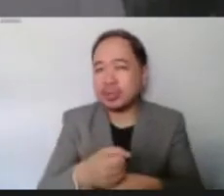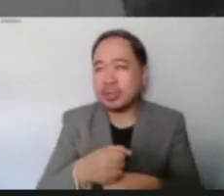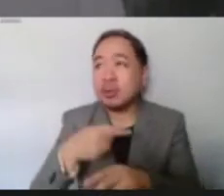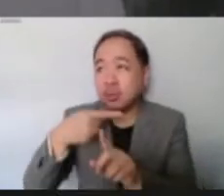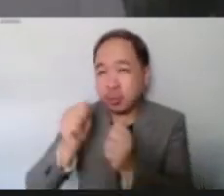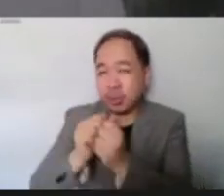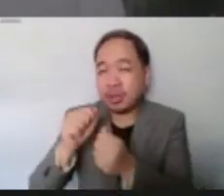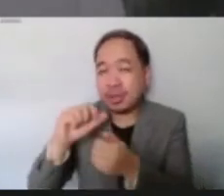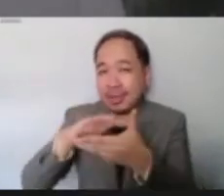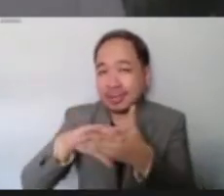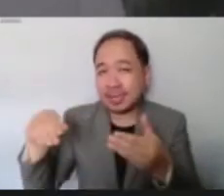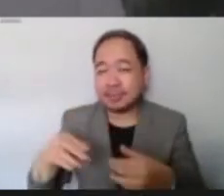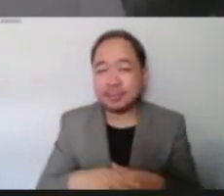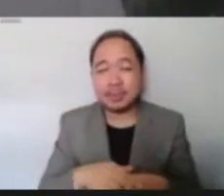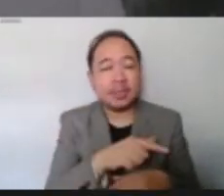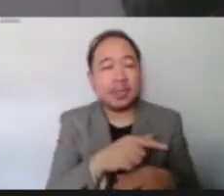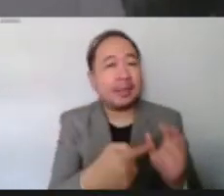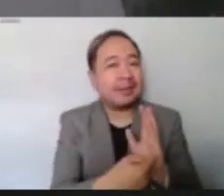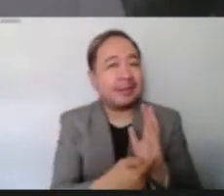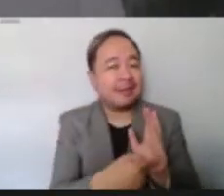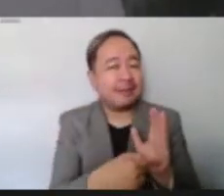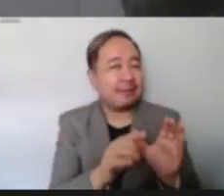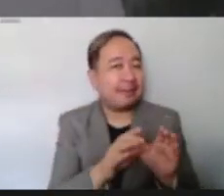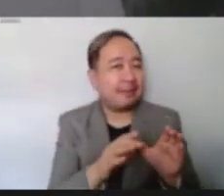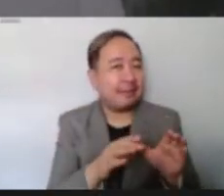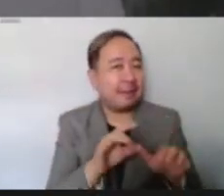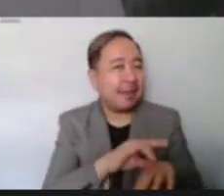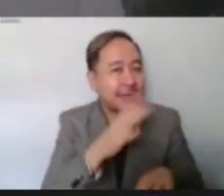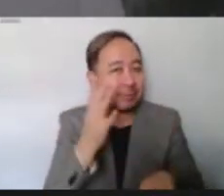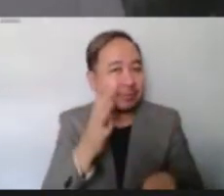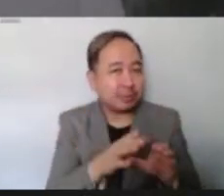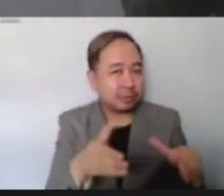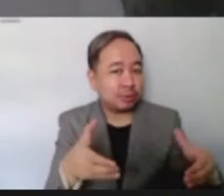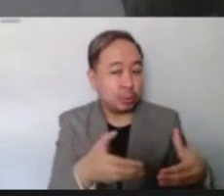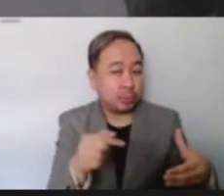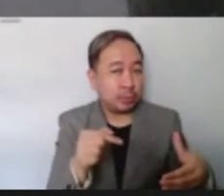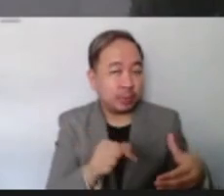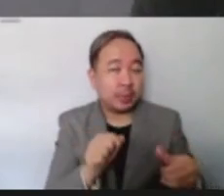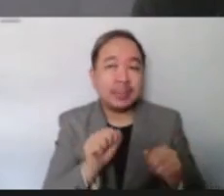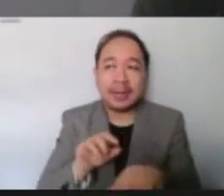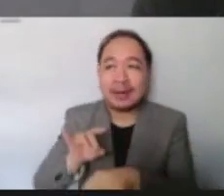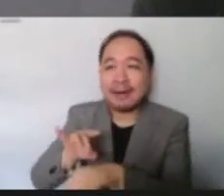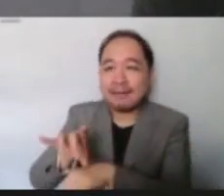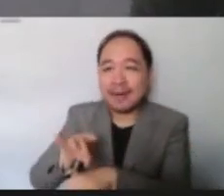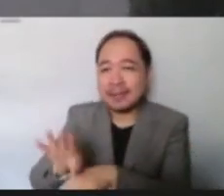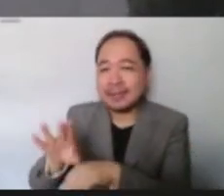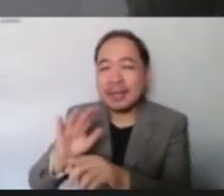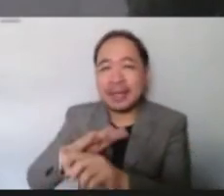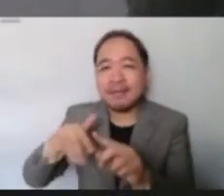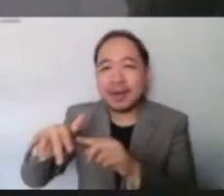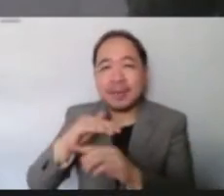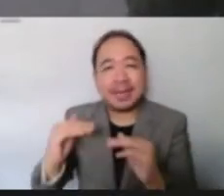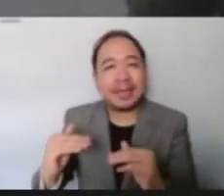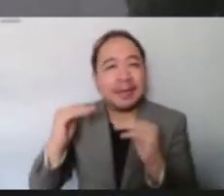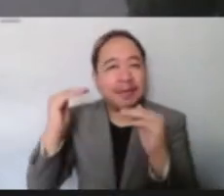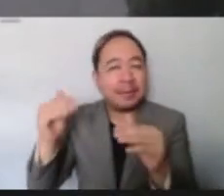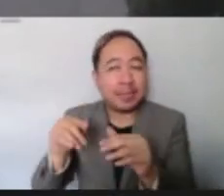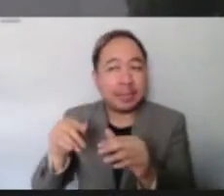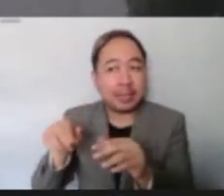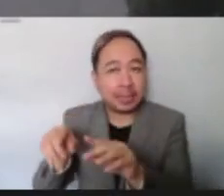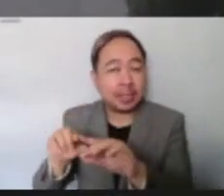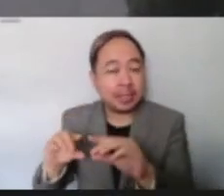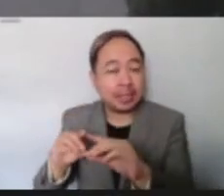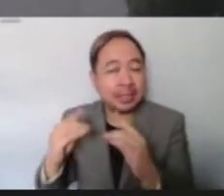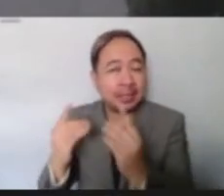expert group will provide technical feedback advice and advice to the environment and Development Division on opportunities to